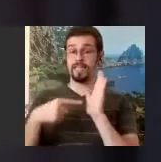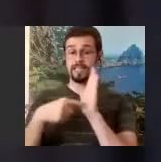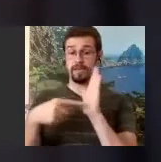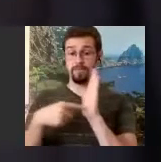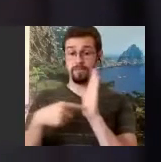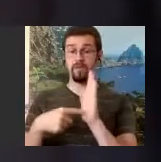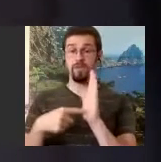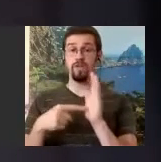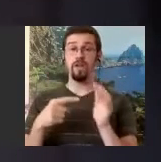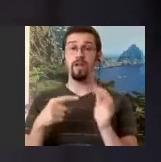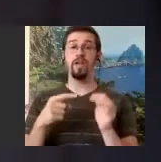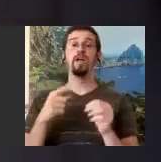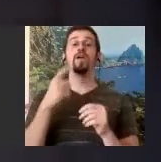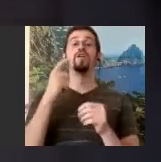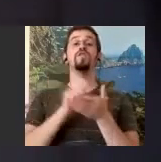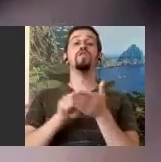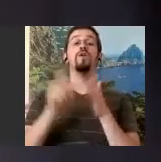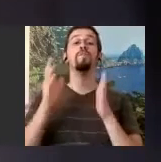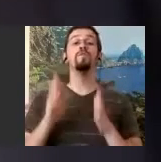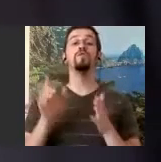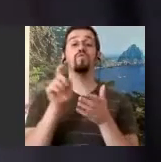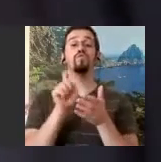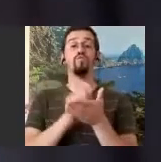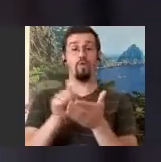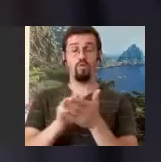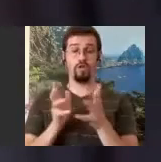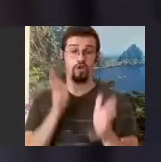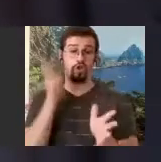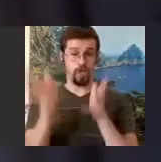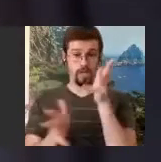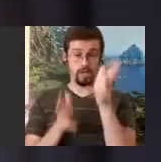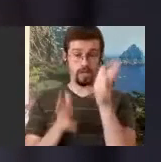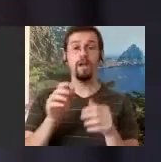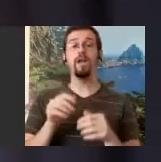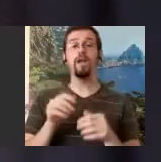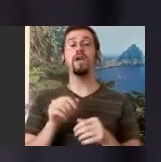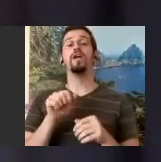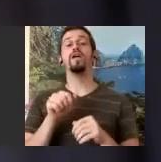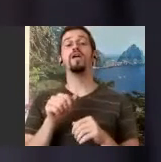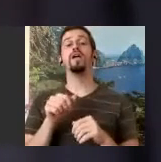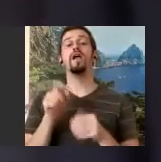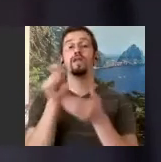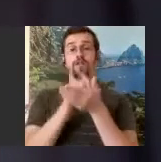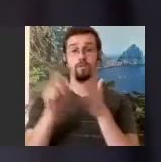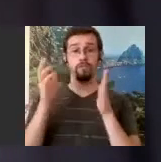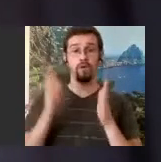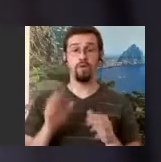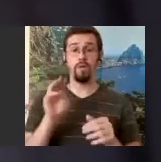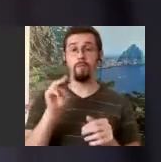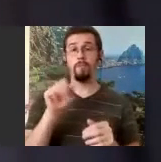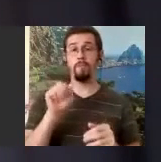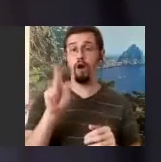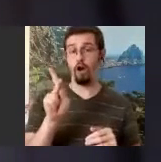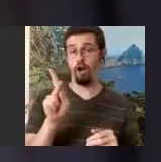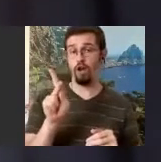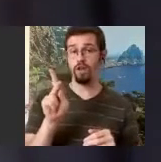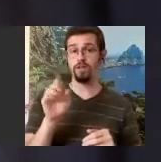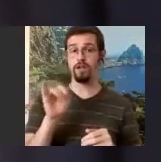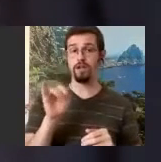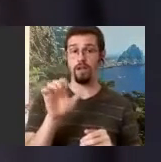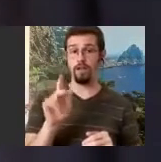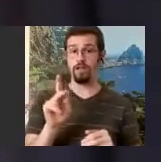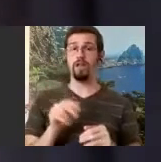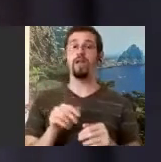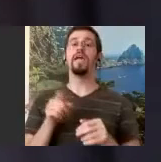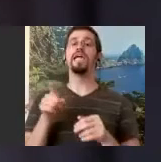for gesture is another contemporary composer named Mark Pollux. But he writes for physical action in a